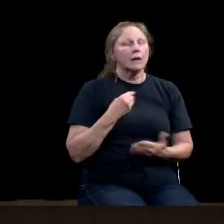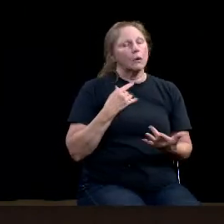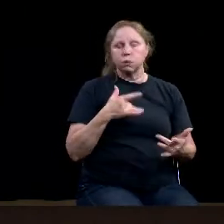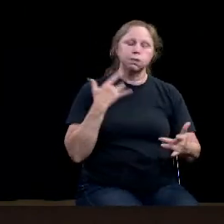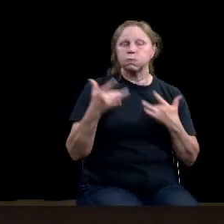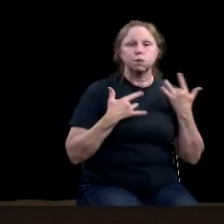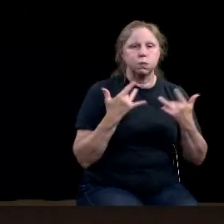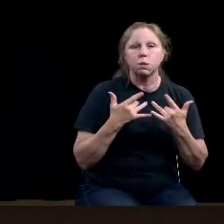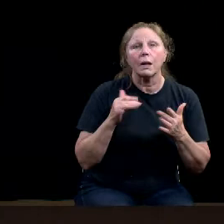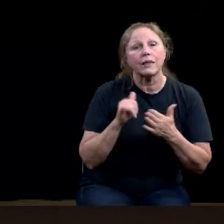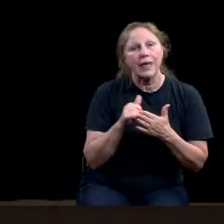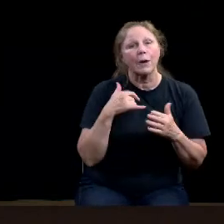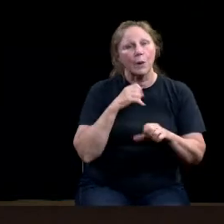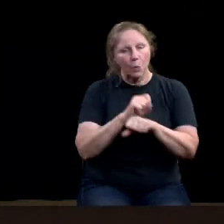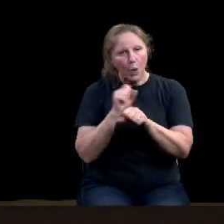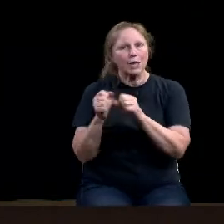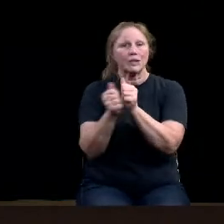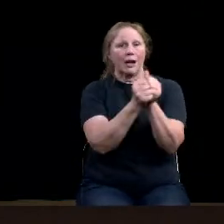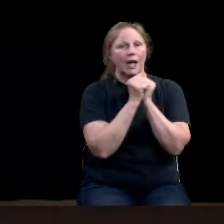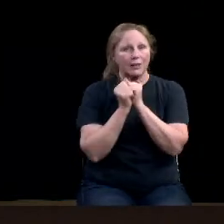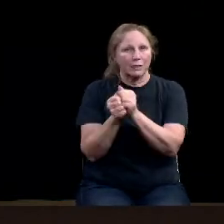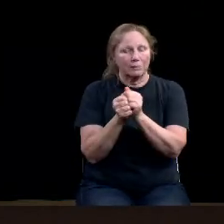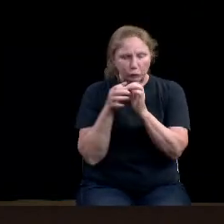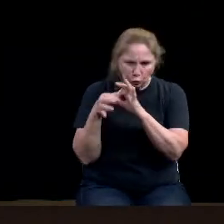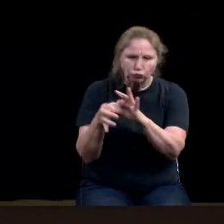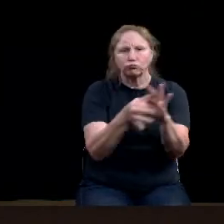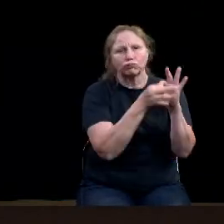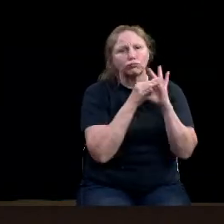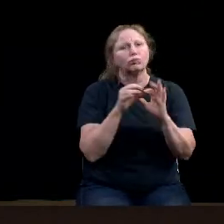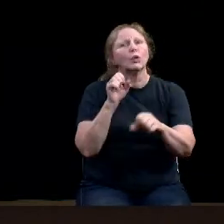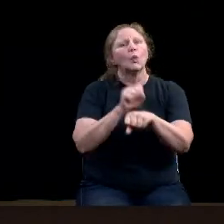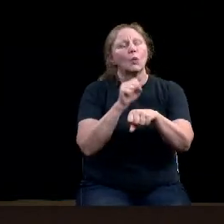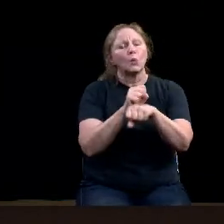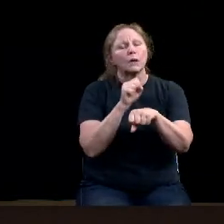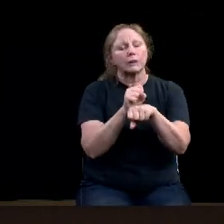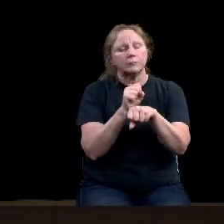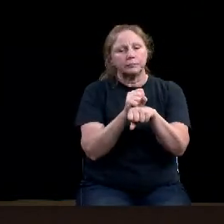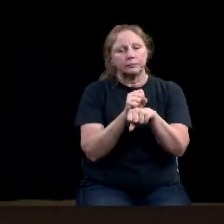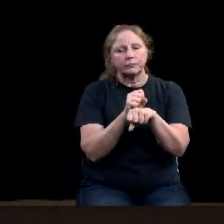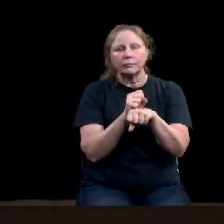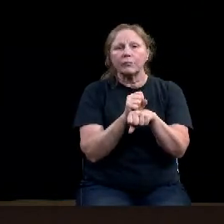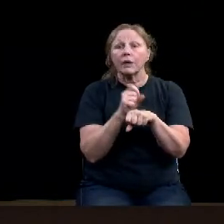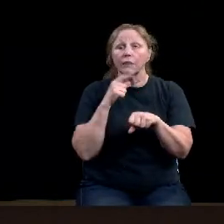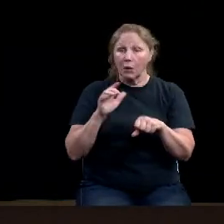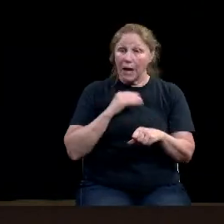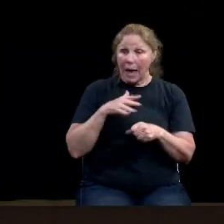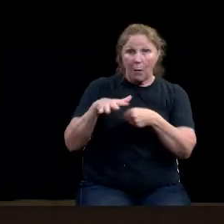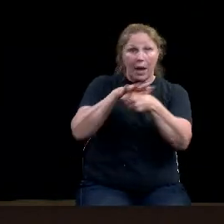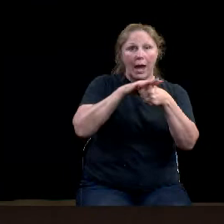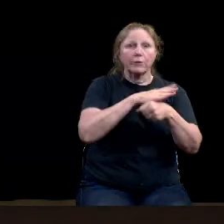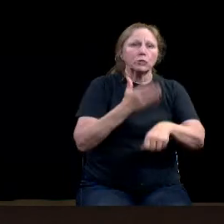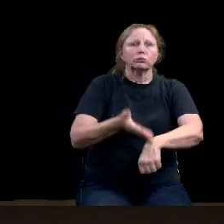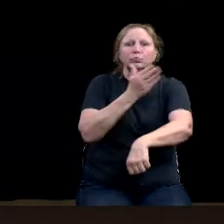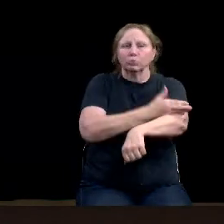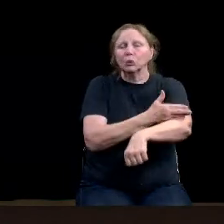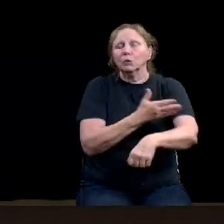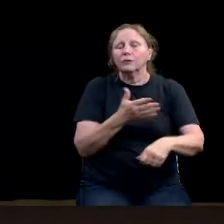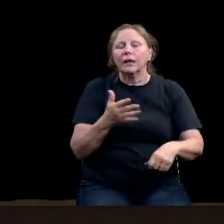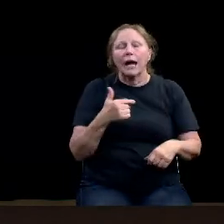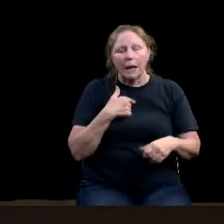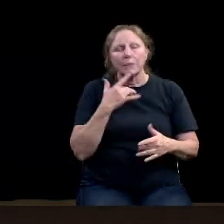So I'm thrilled that D4 wants to hang around with me for a couple more years and get to serve alongside some phenomenal